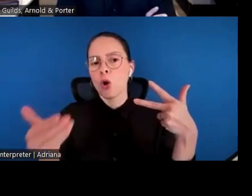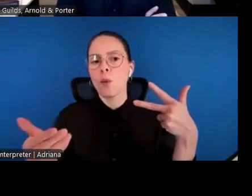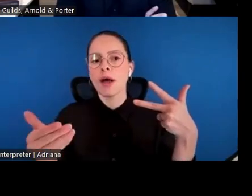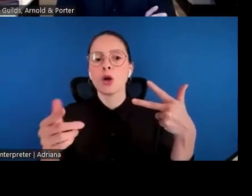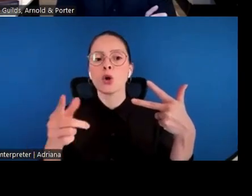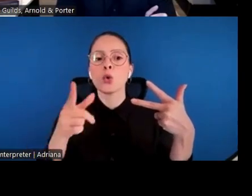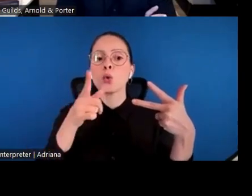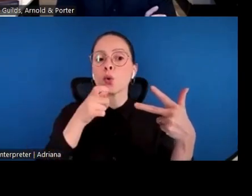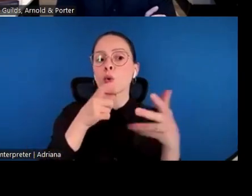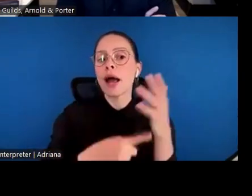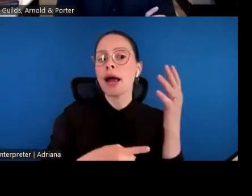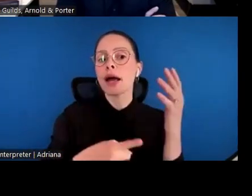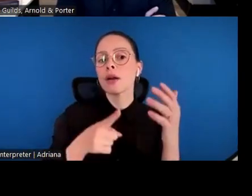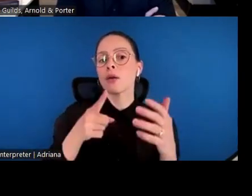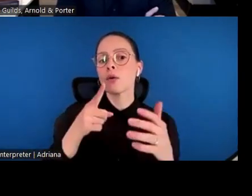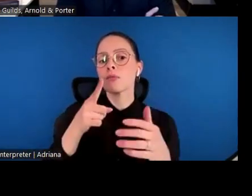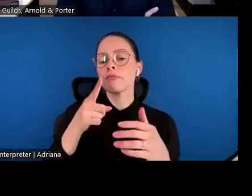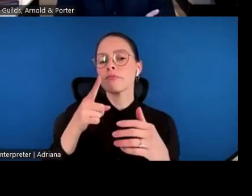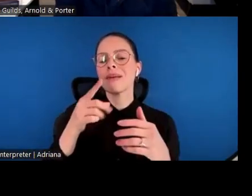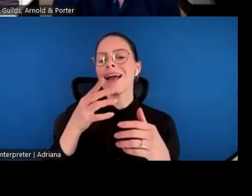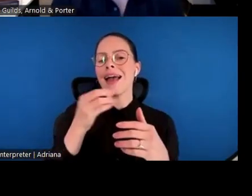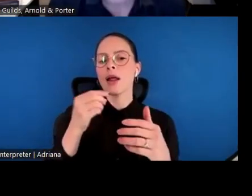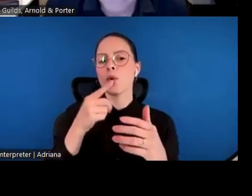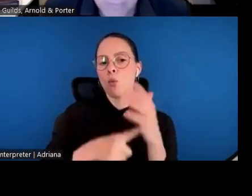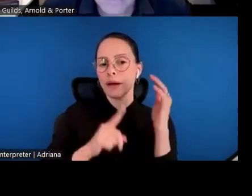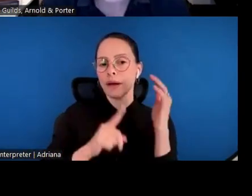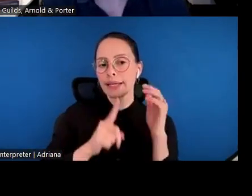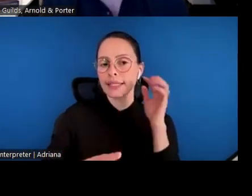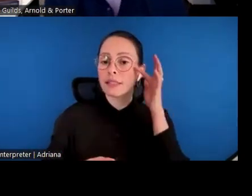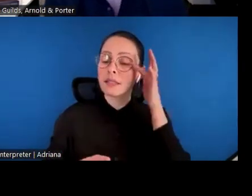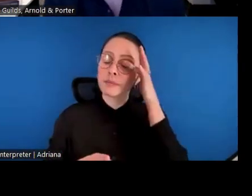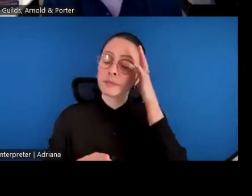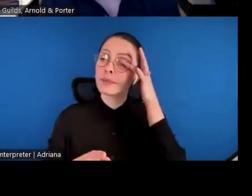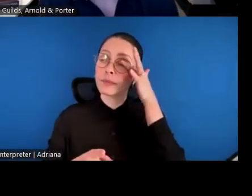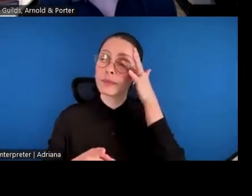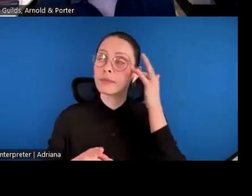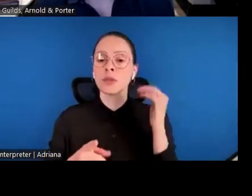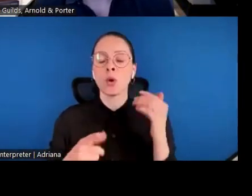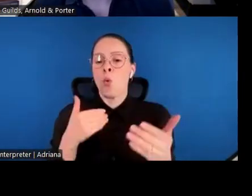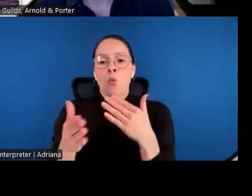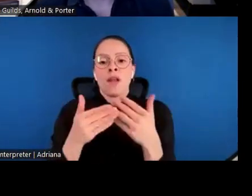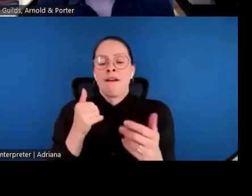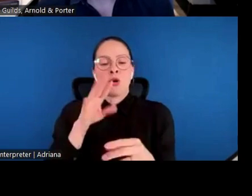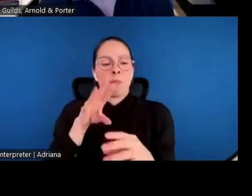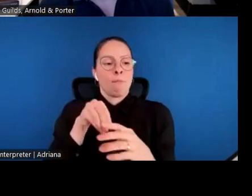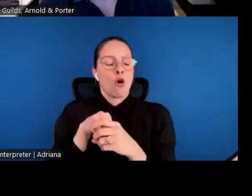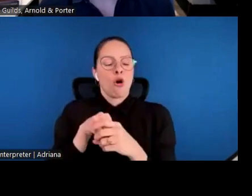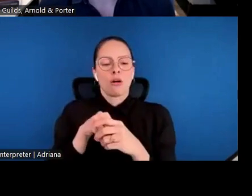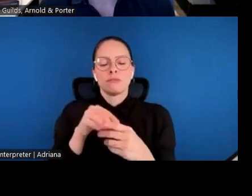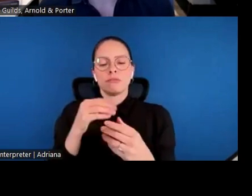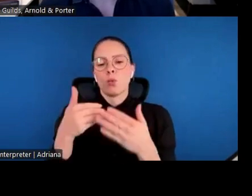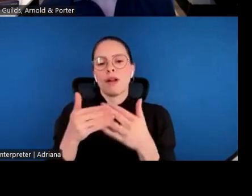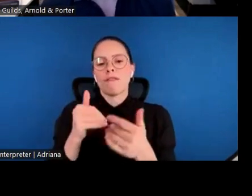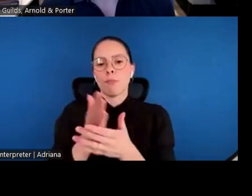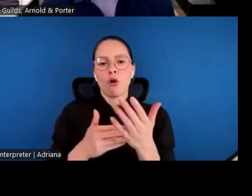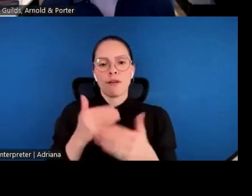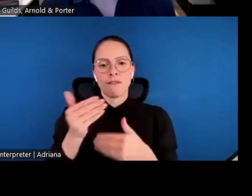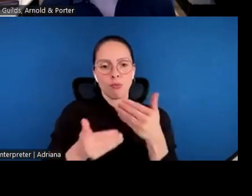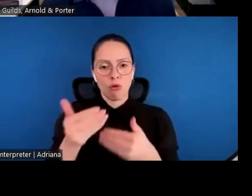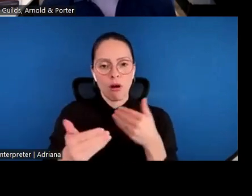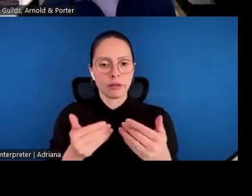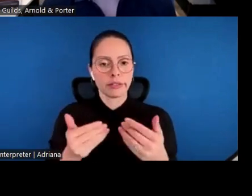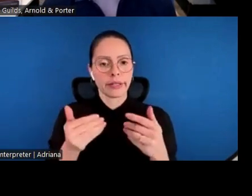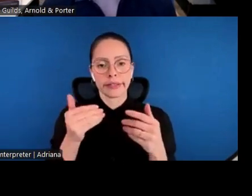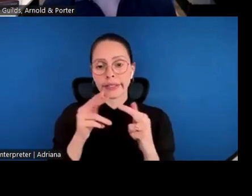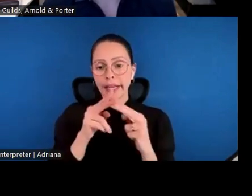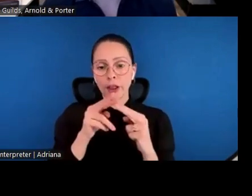be. When you're looking at whatever part of the process you're in, whether you're at the investigation, whether